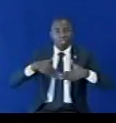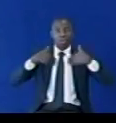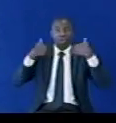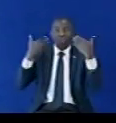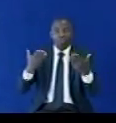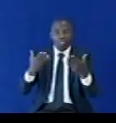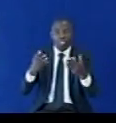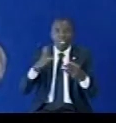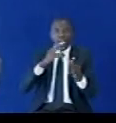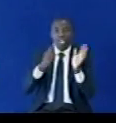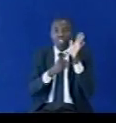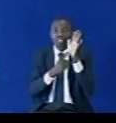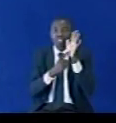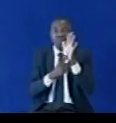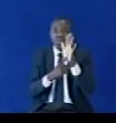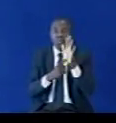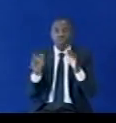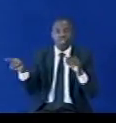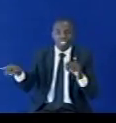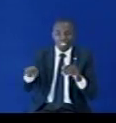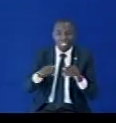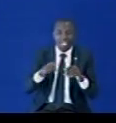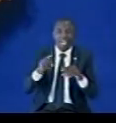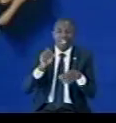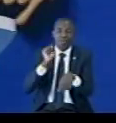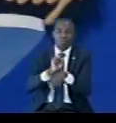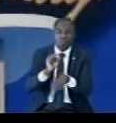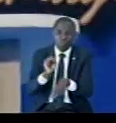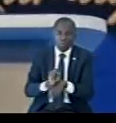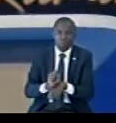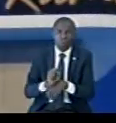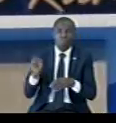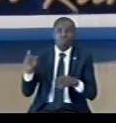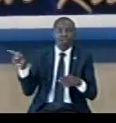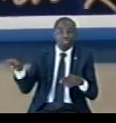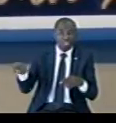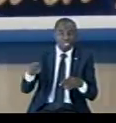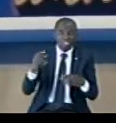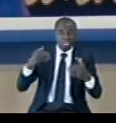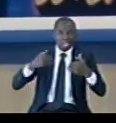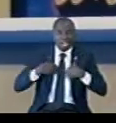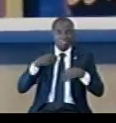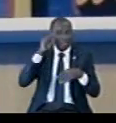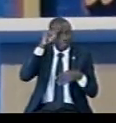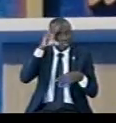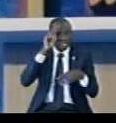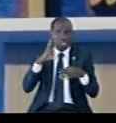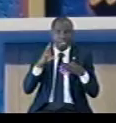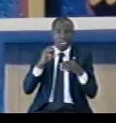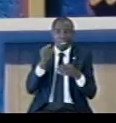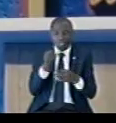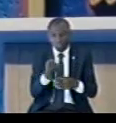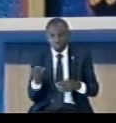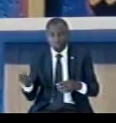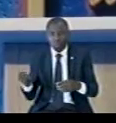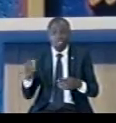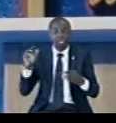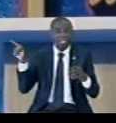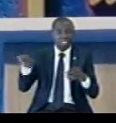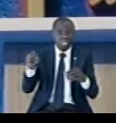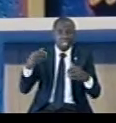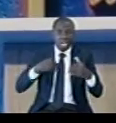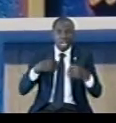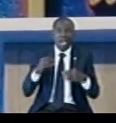showed their deeds. They had magical instruments. They had